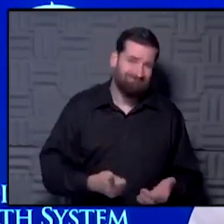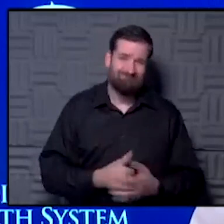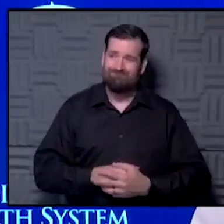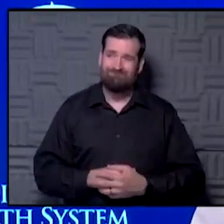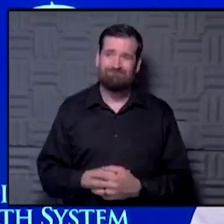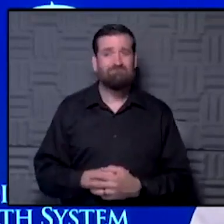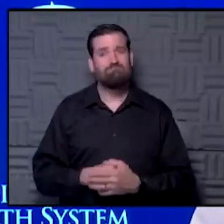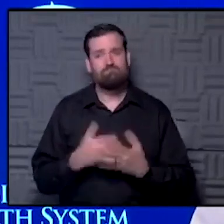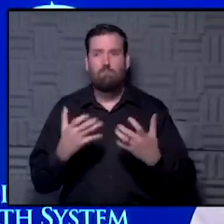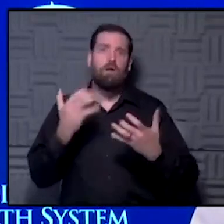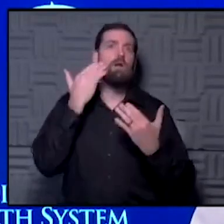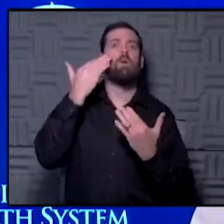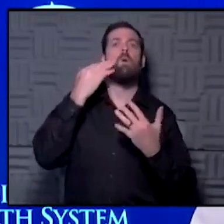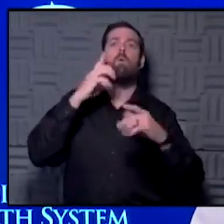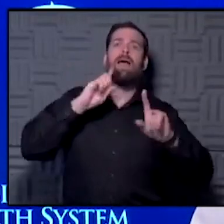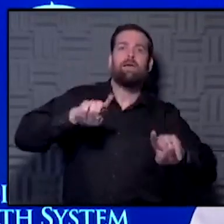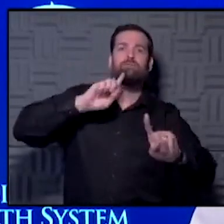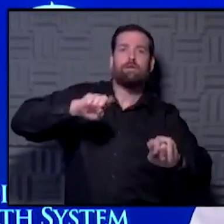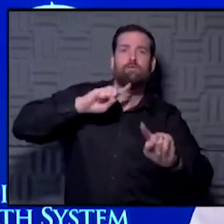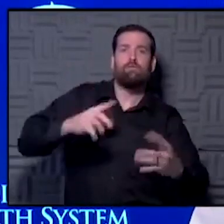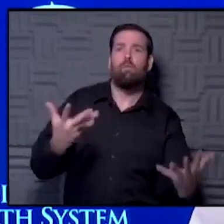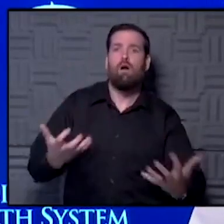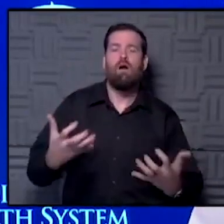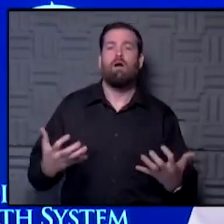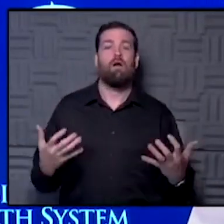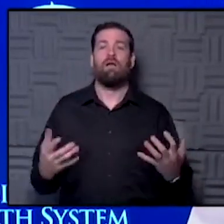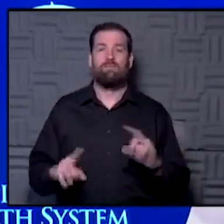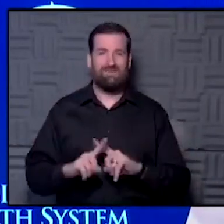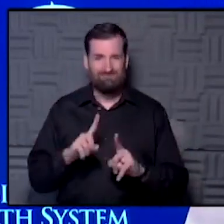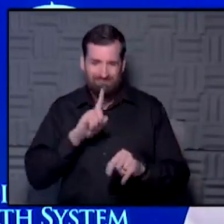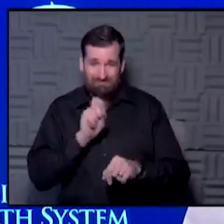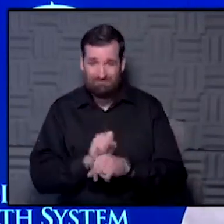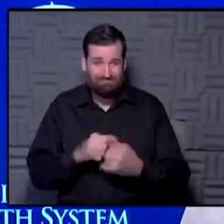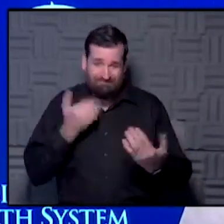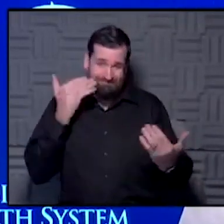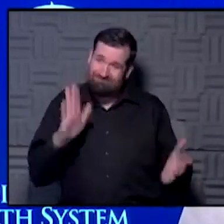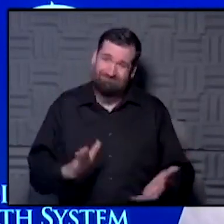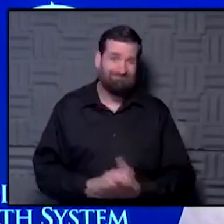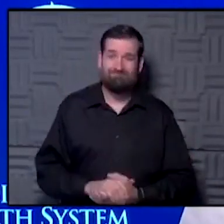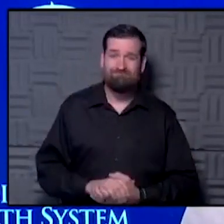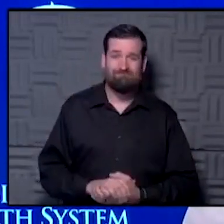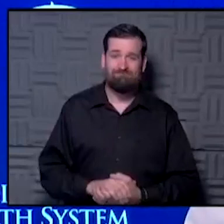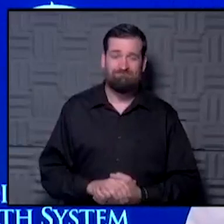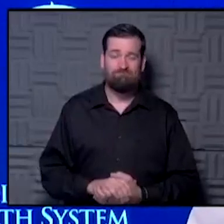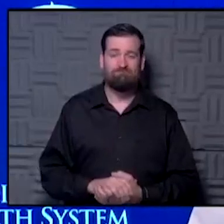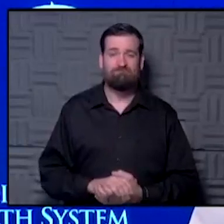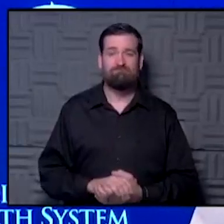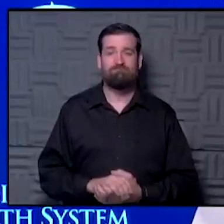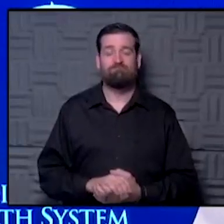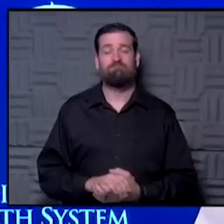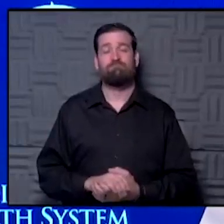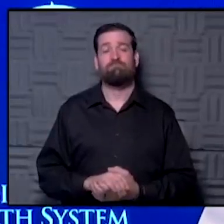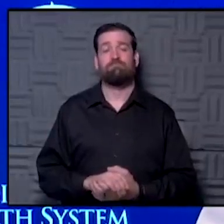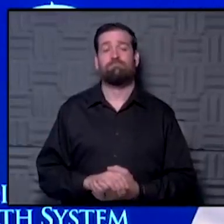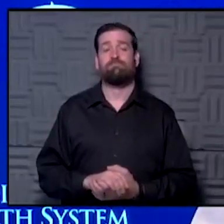we want to know what the answers are right away. But the reality is we don't know what all the answers are. Dr.